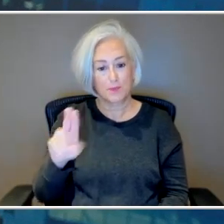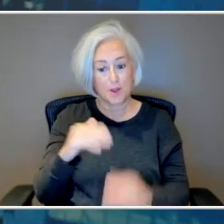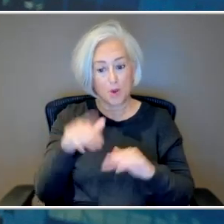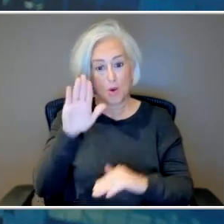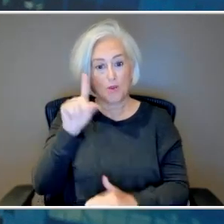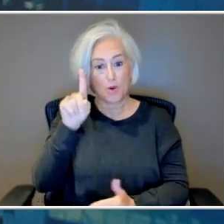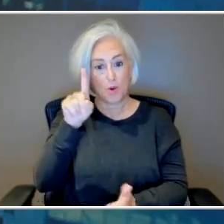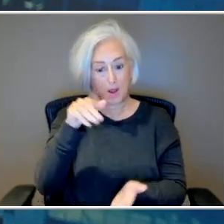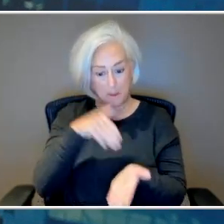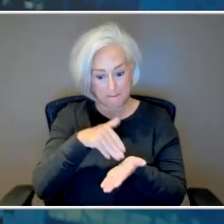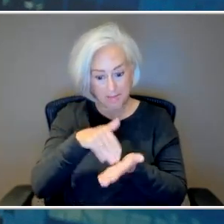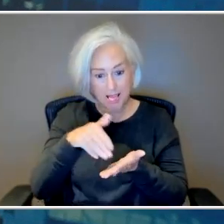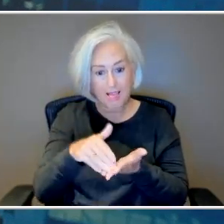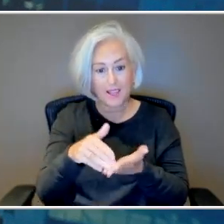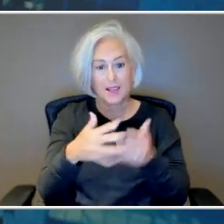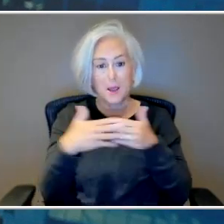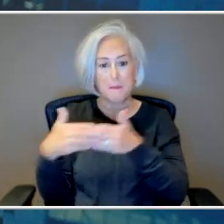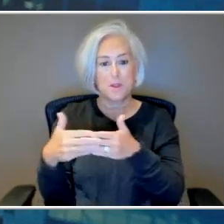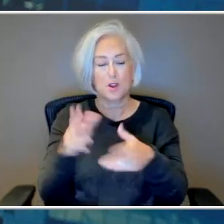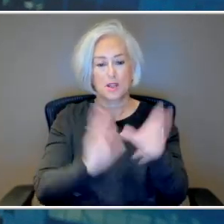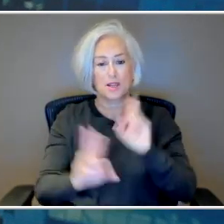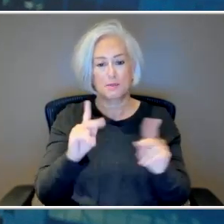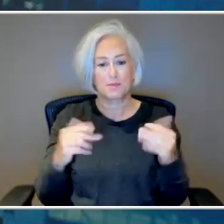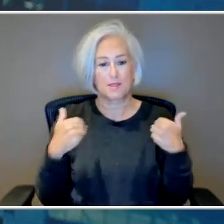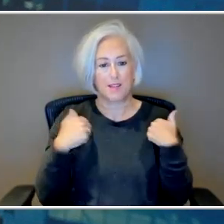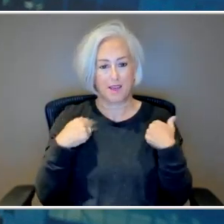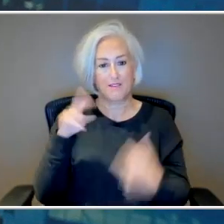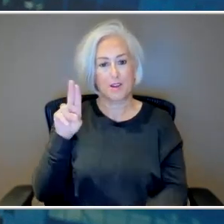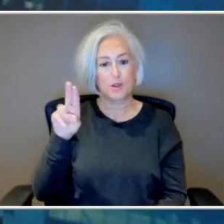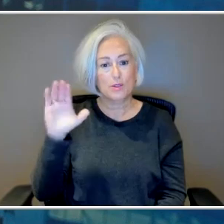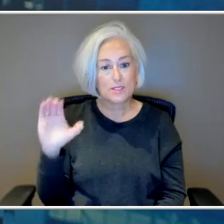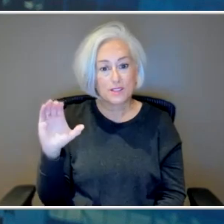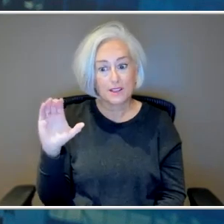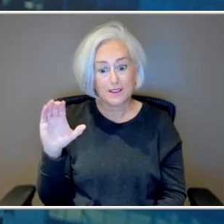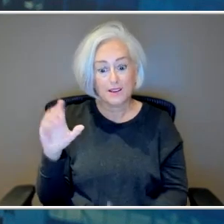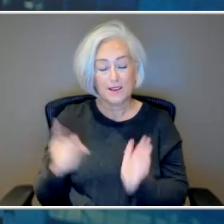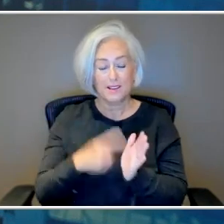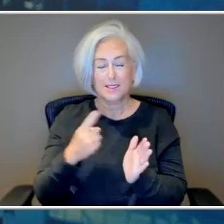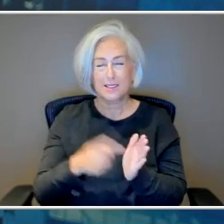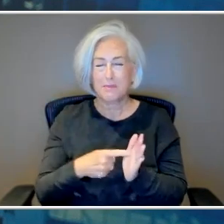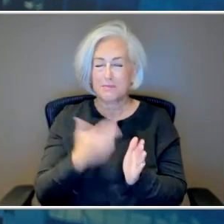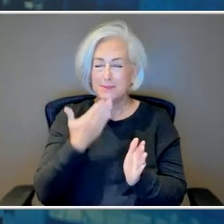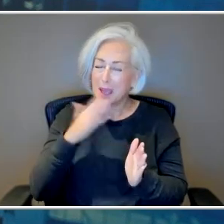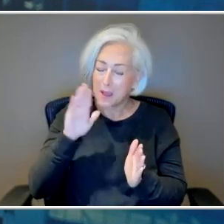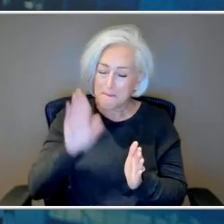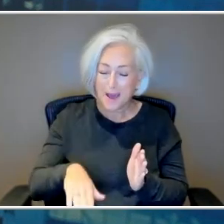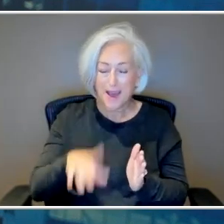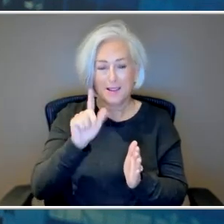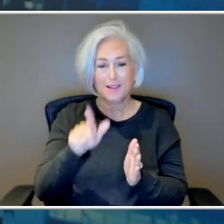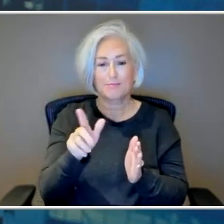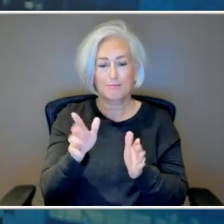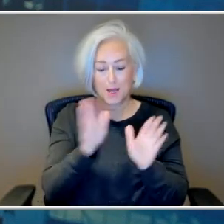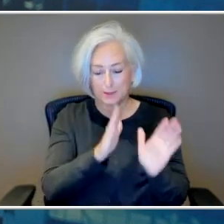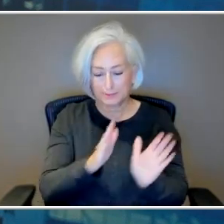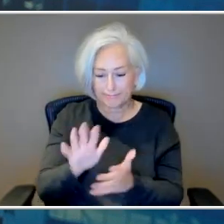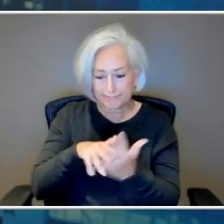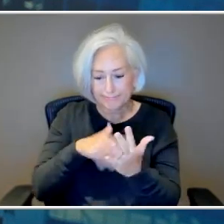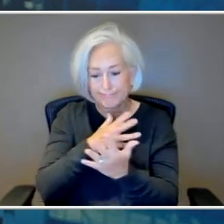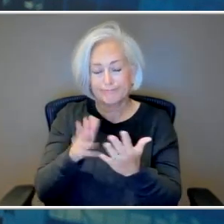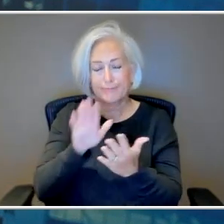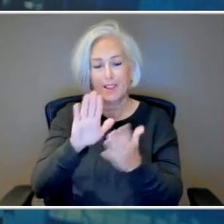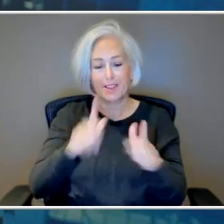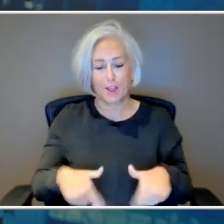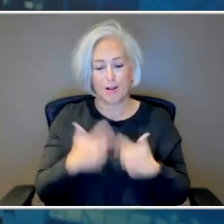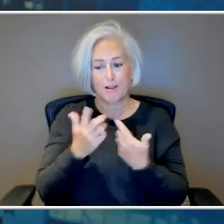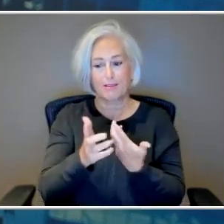or UC. It can get so bad that some people end up planning their lives around the disease, wondering if they'll need to skip an event,